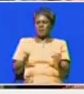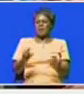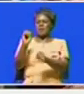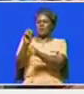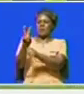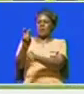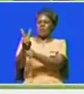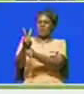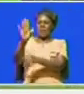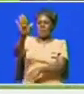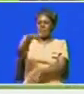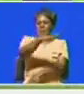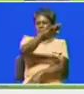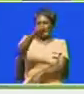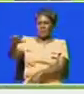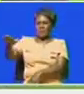12th Parliament.